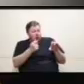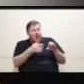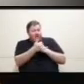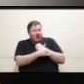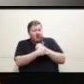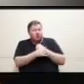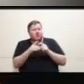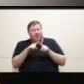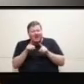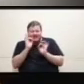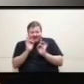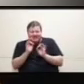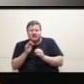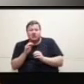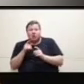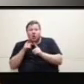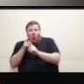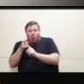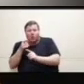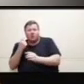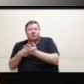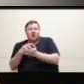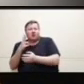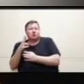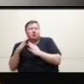not have said that,